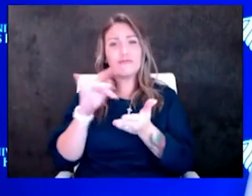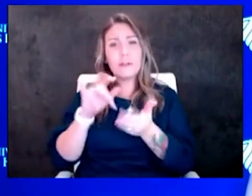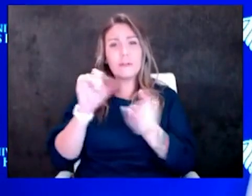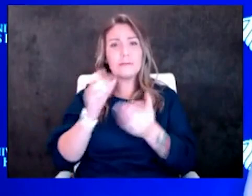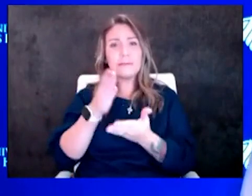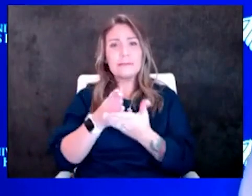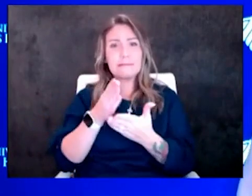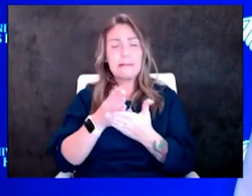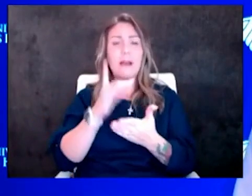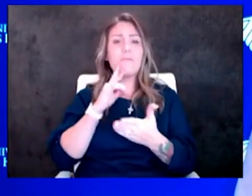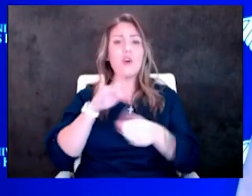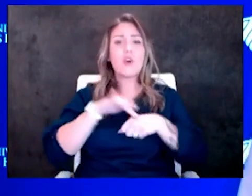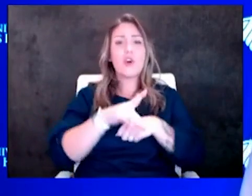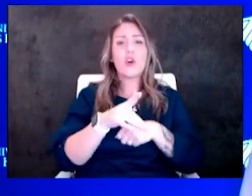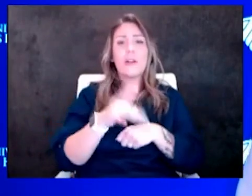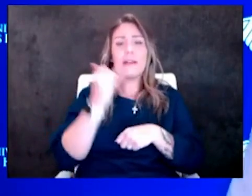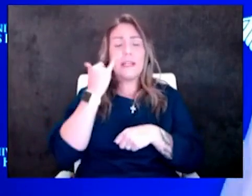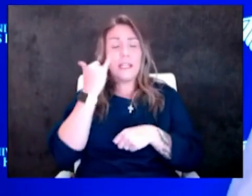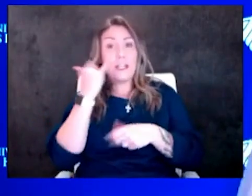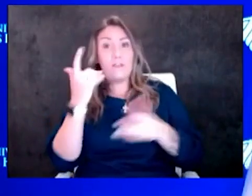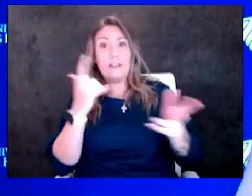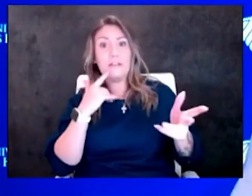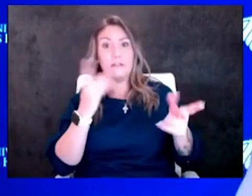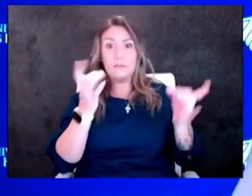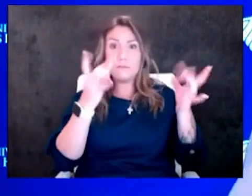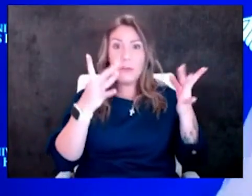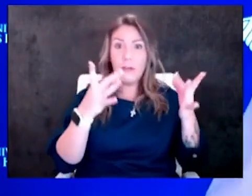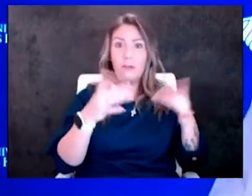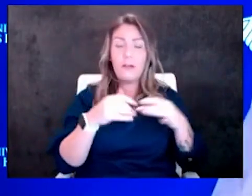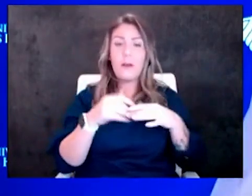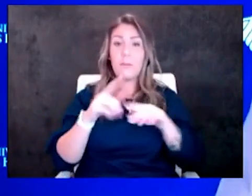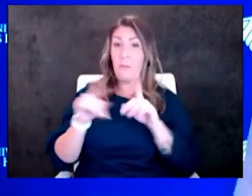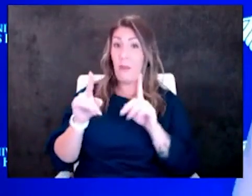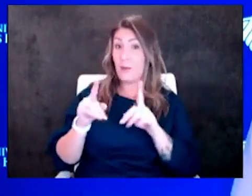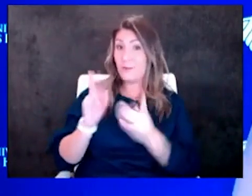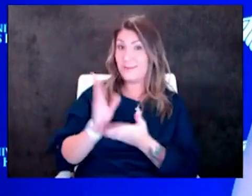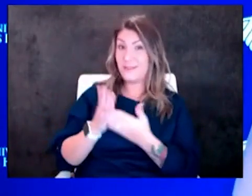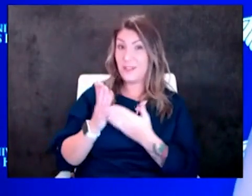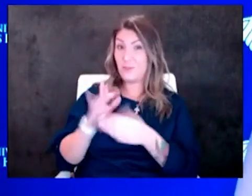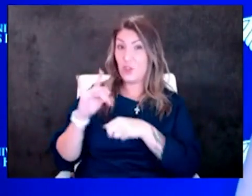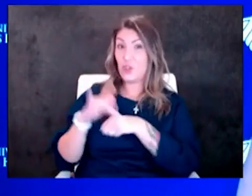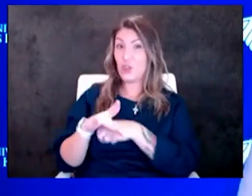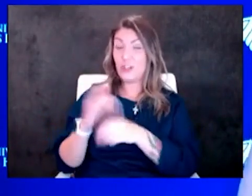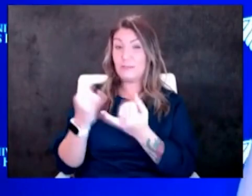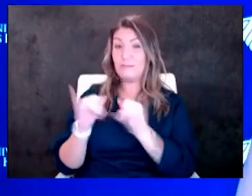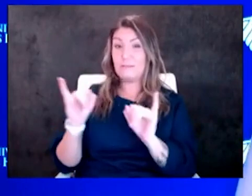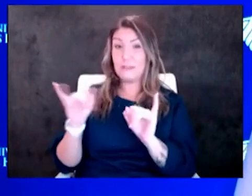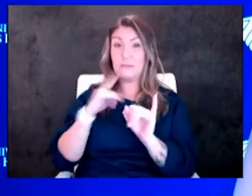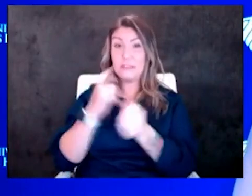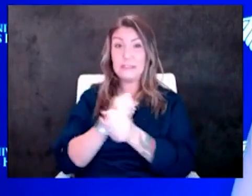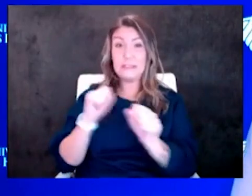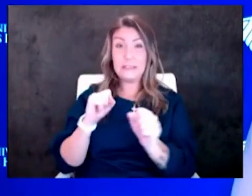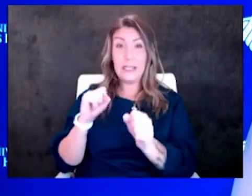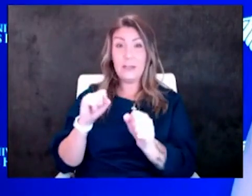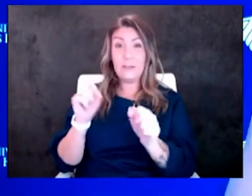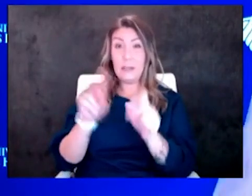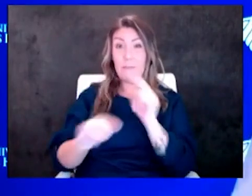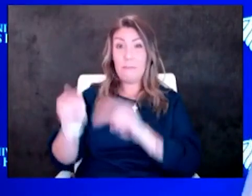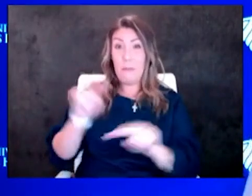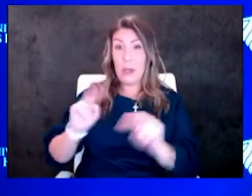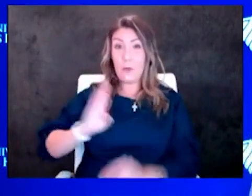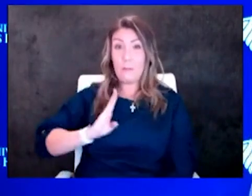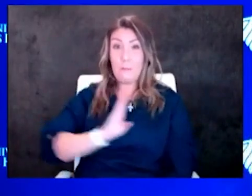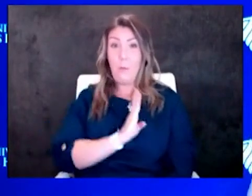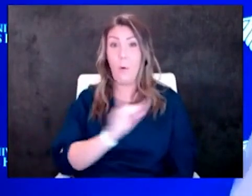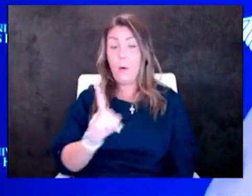it is detrimental. This one was actually stopped early by an independent safety monitoring board, which are so important in these trials